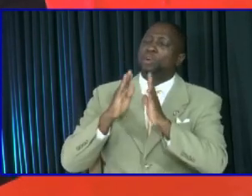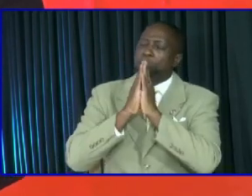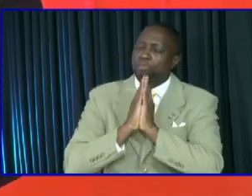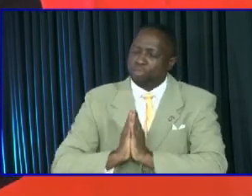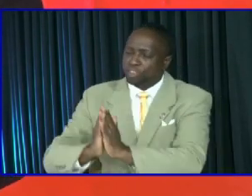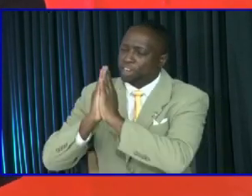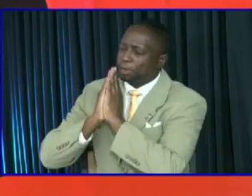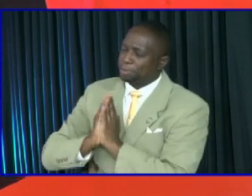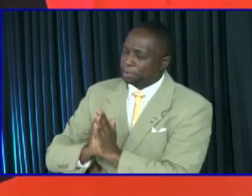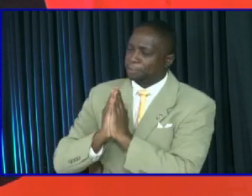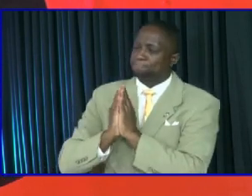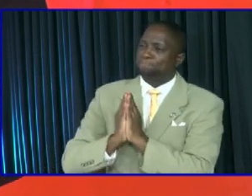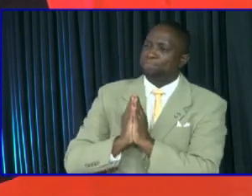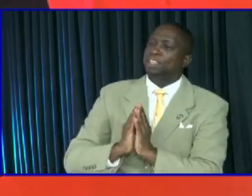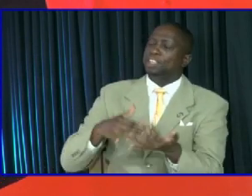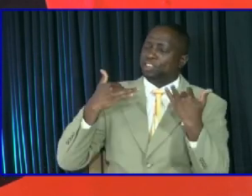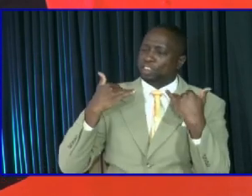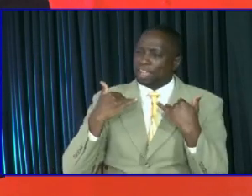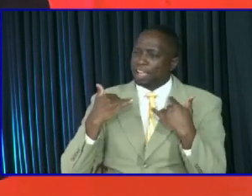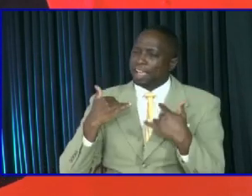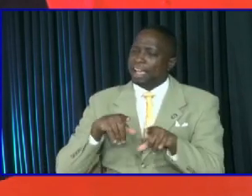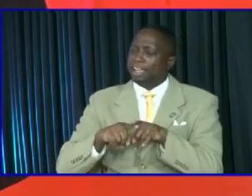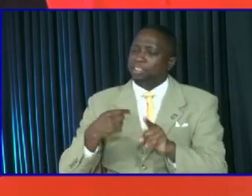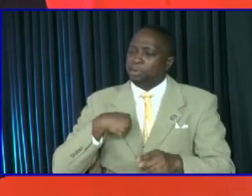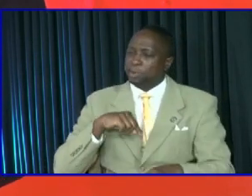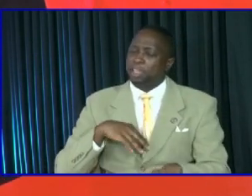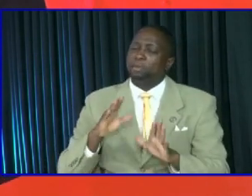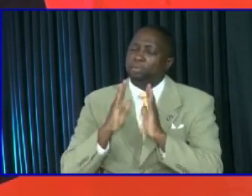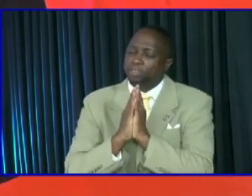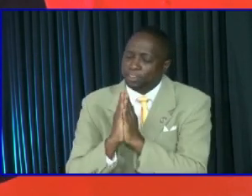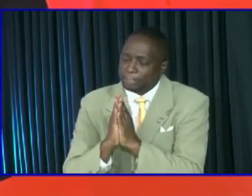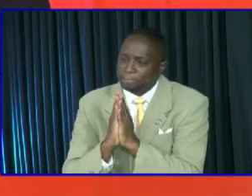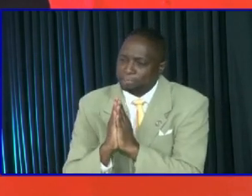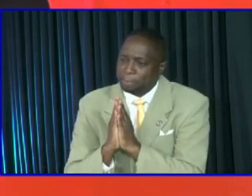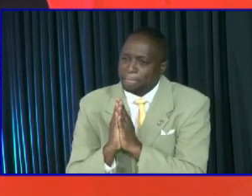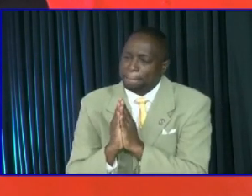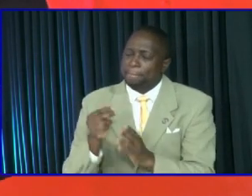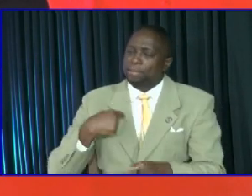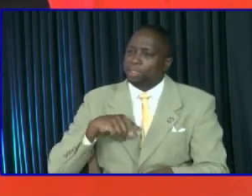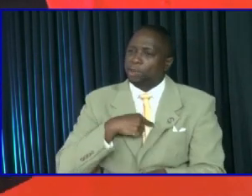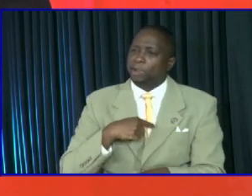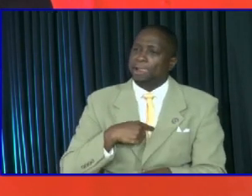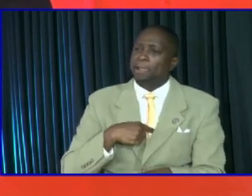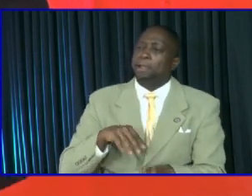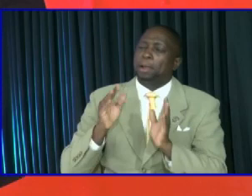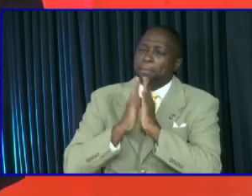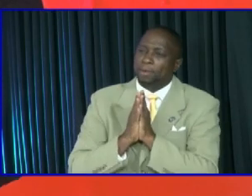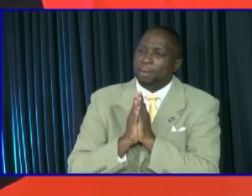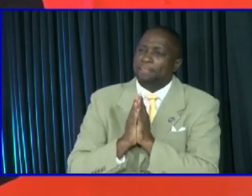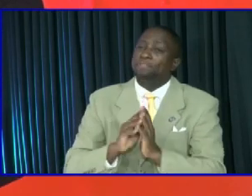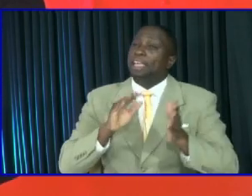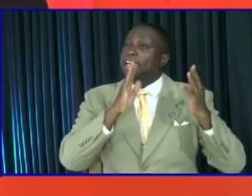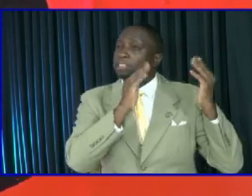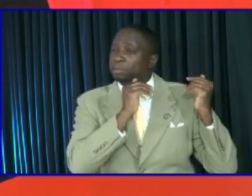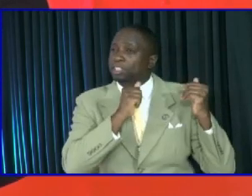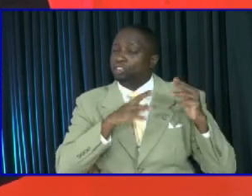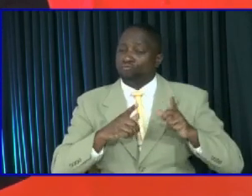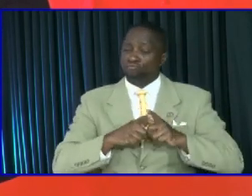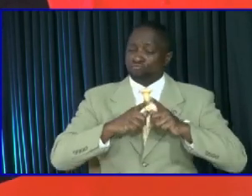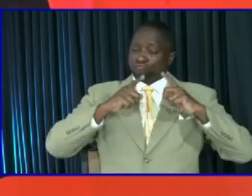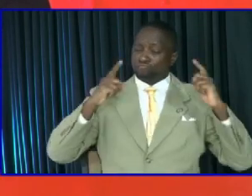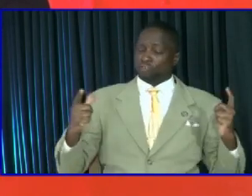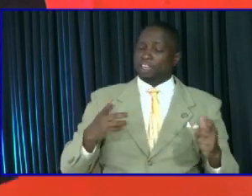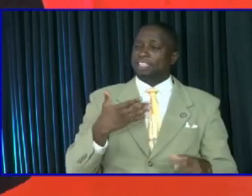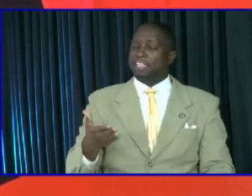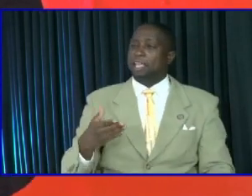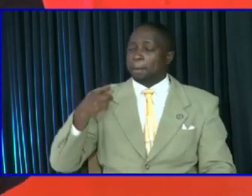of grace. Even as we come to the throne of grace, we come expecting great things because you